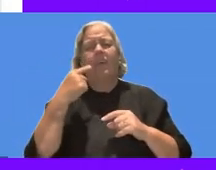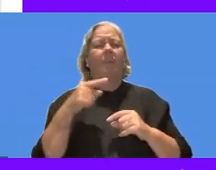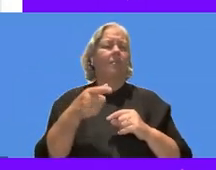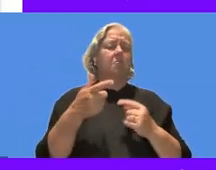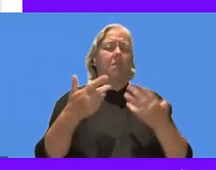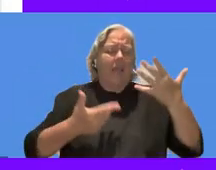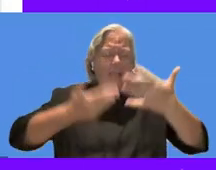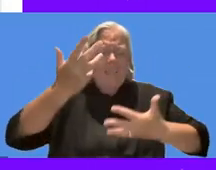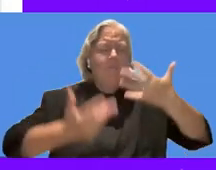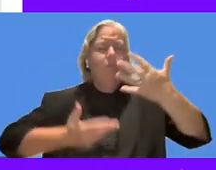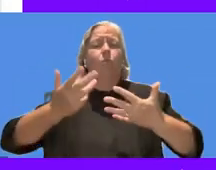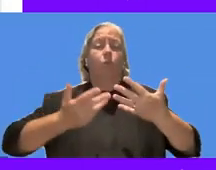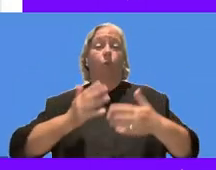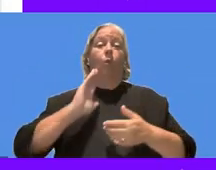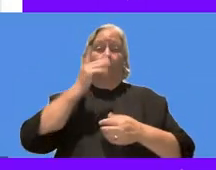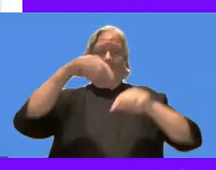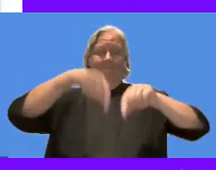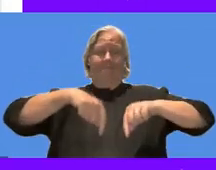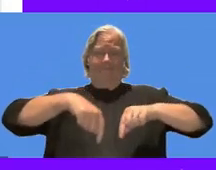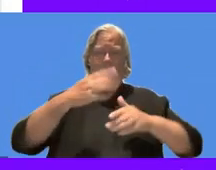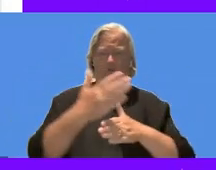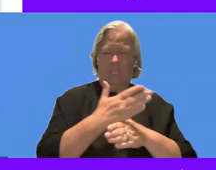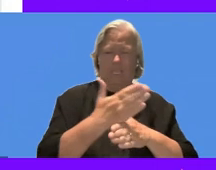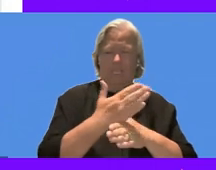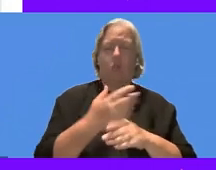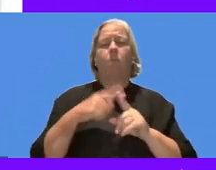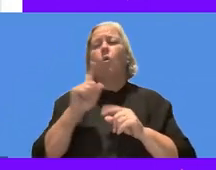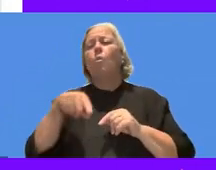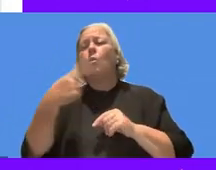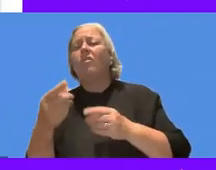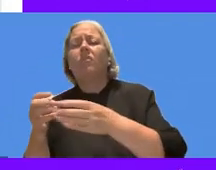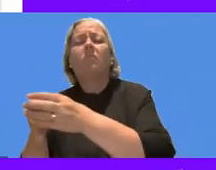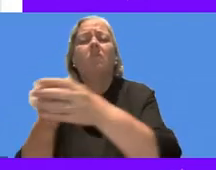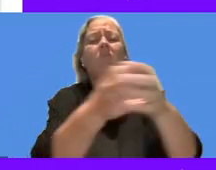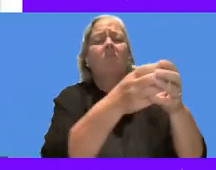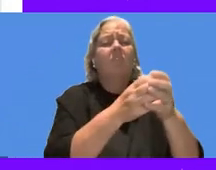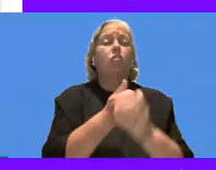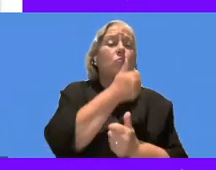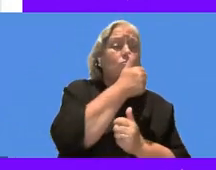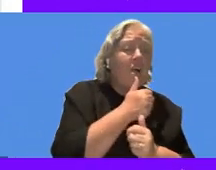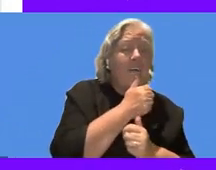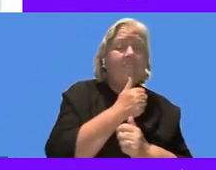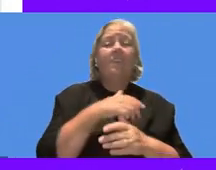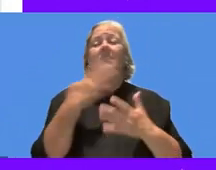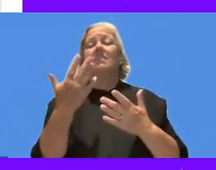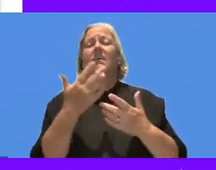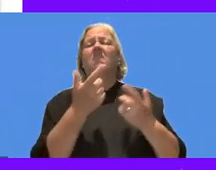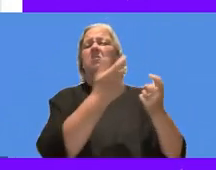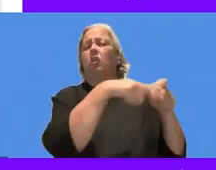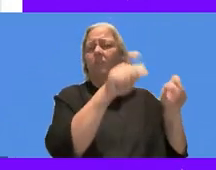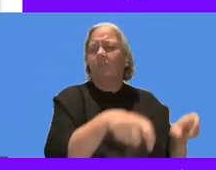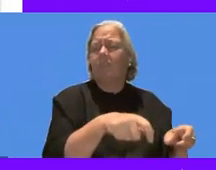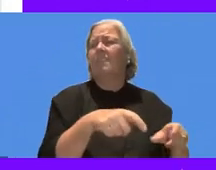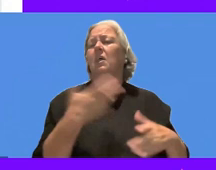this event among PMNCH constituency and partners, including the private sector, UN agencies, parliamentarians,